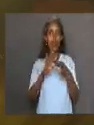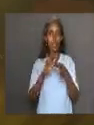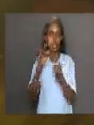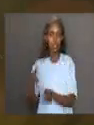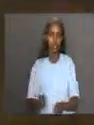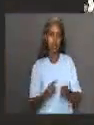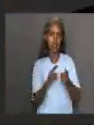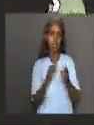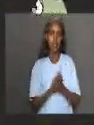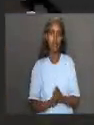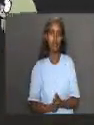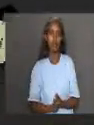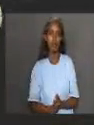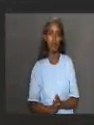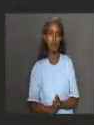system.